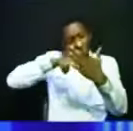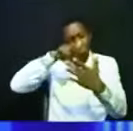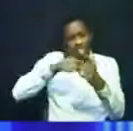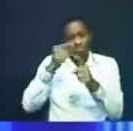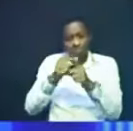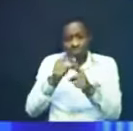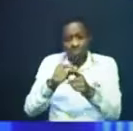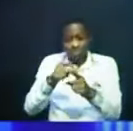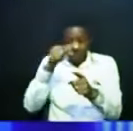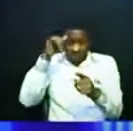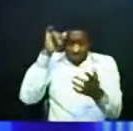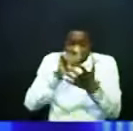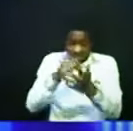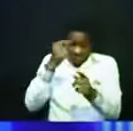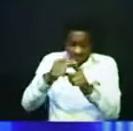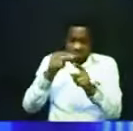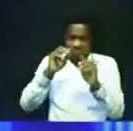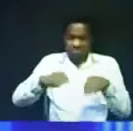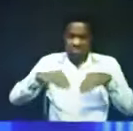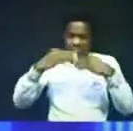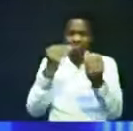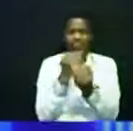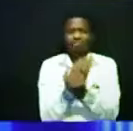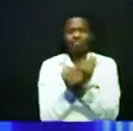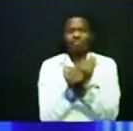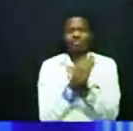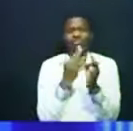liberty. As